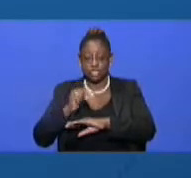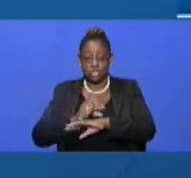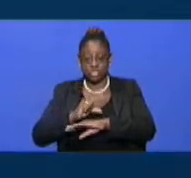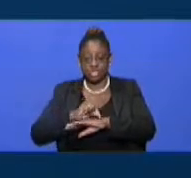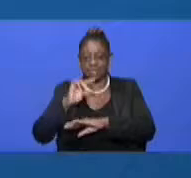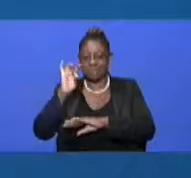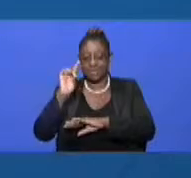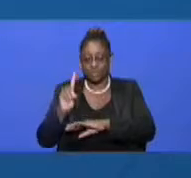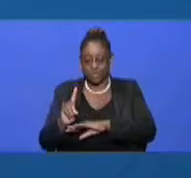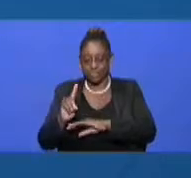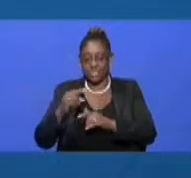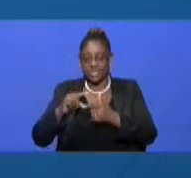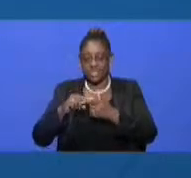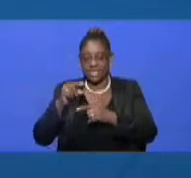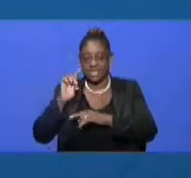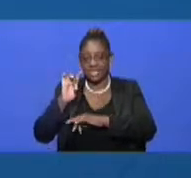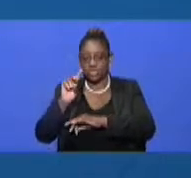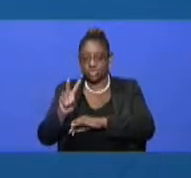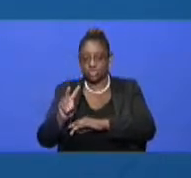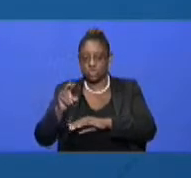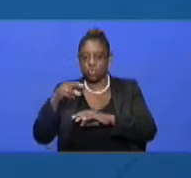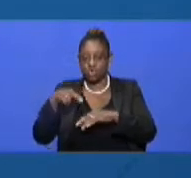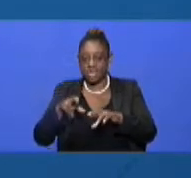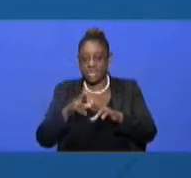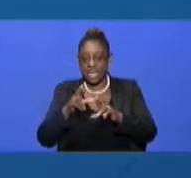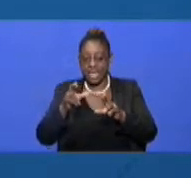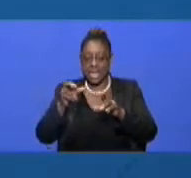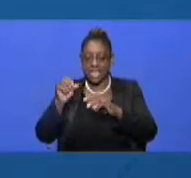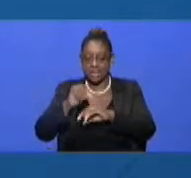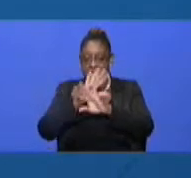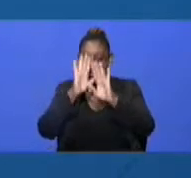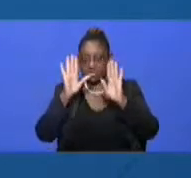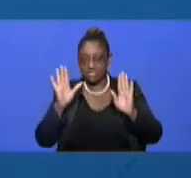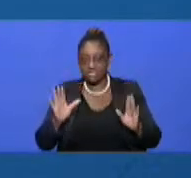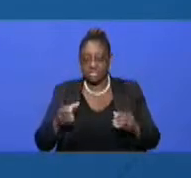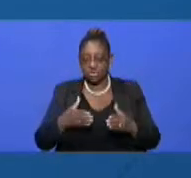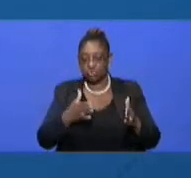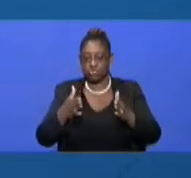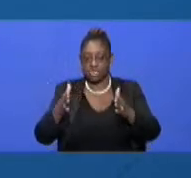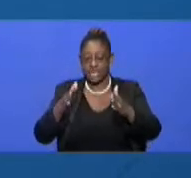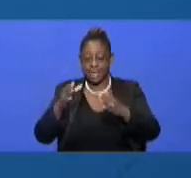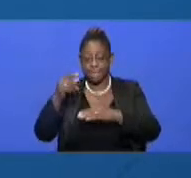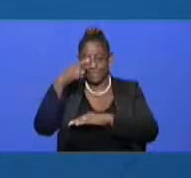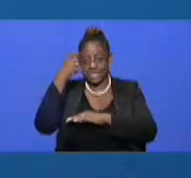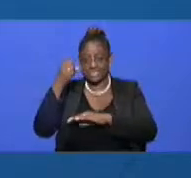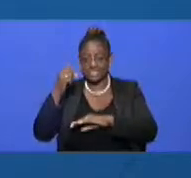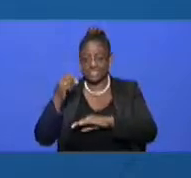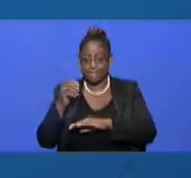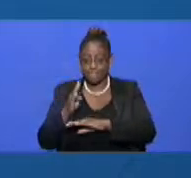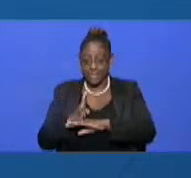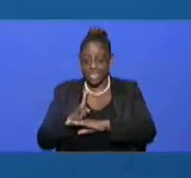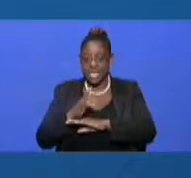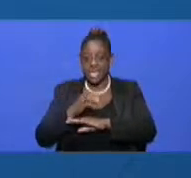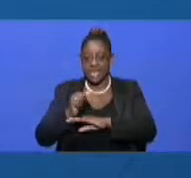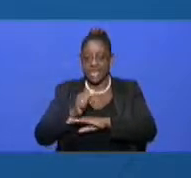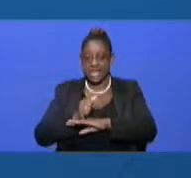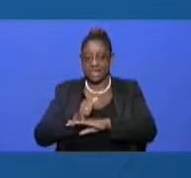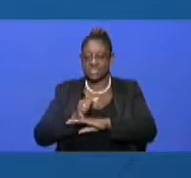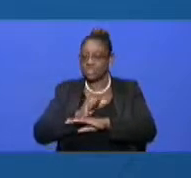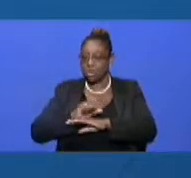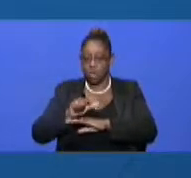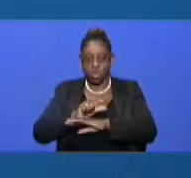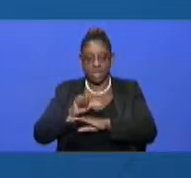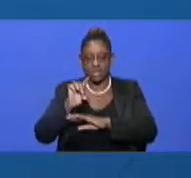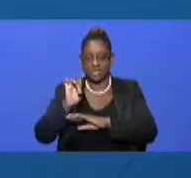Georgetown, Exuma, 82 degrees in Rygat Island, Clarence Sound, Long Island, Crooked Island, Betsy Bay, and Acklands, Machitan,